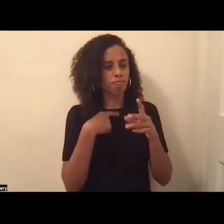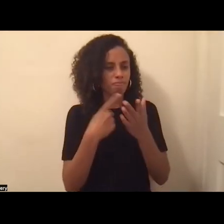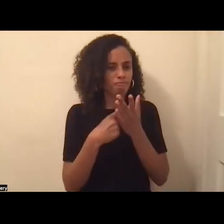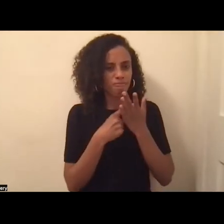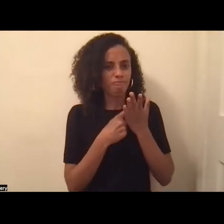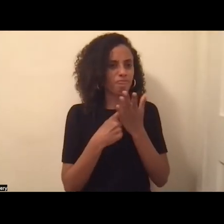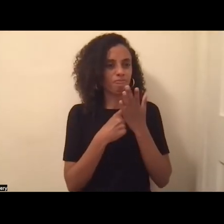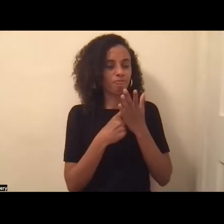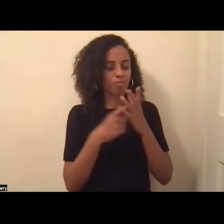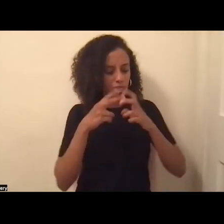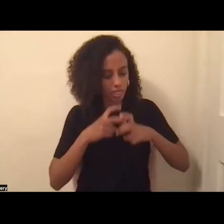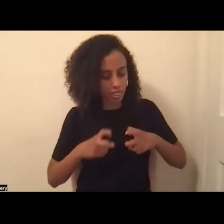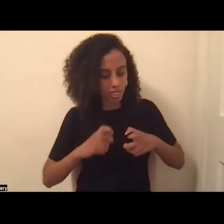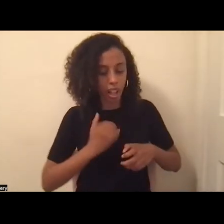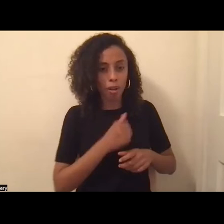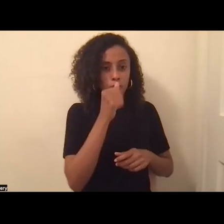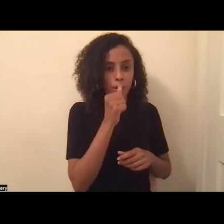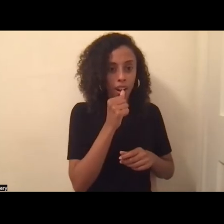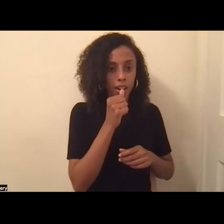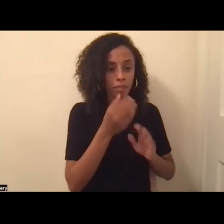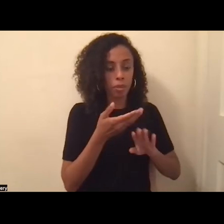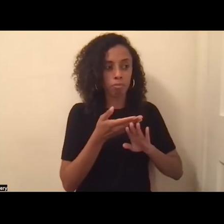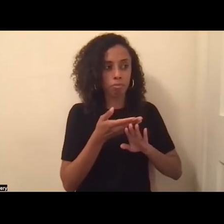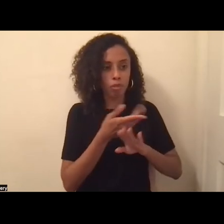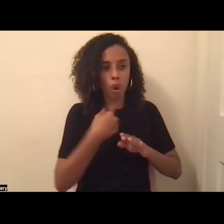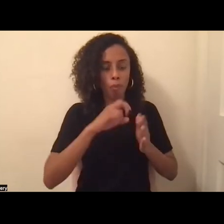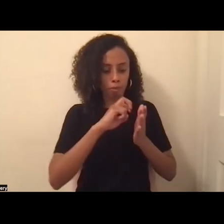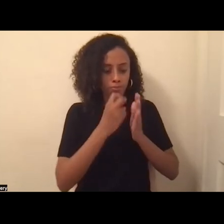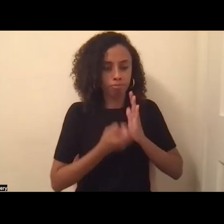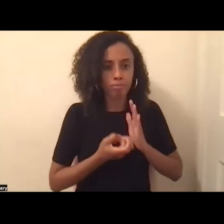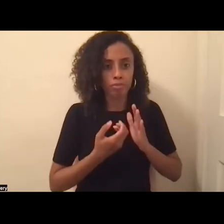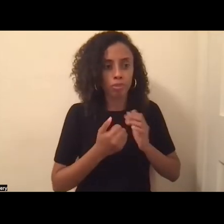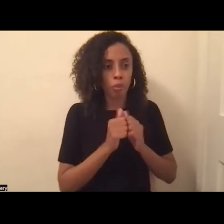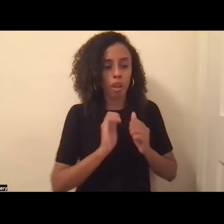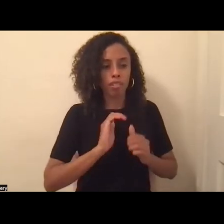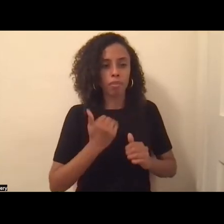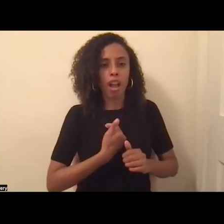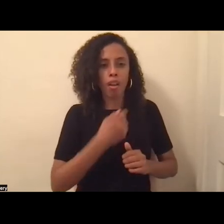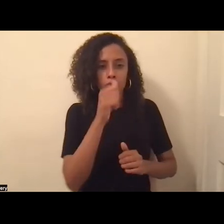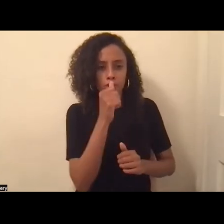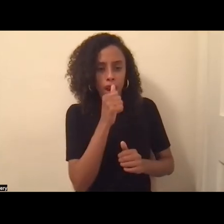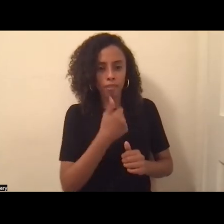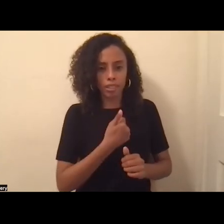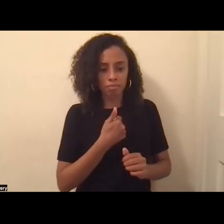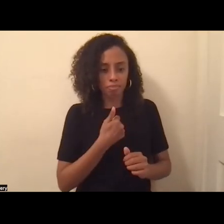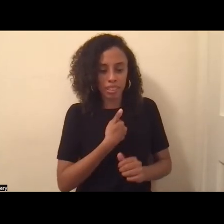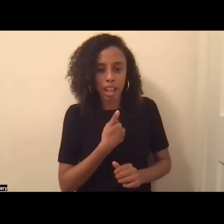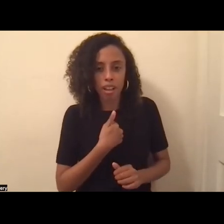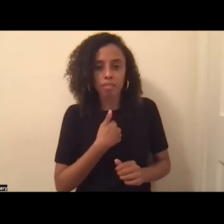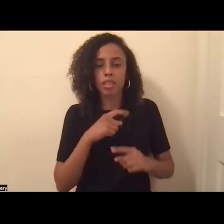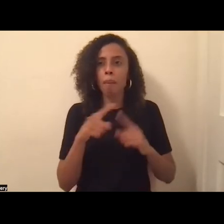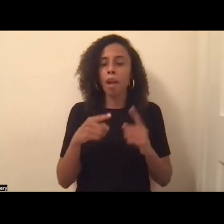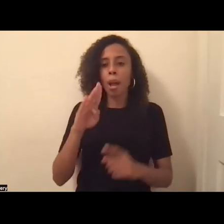so what really speaks to Bell Hooks' brilliance is the ability to think about